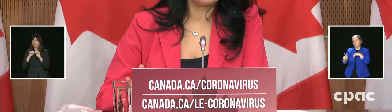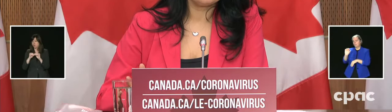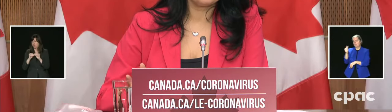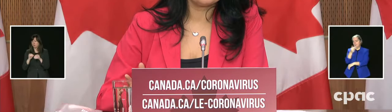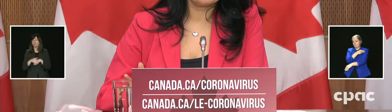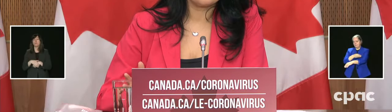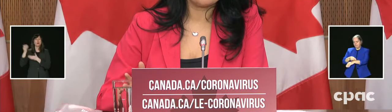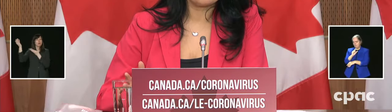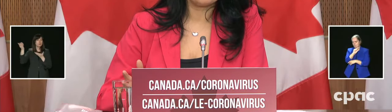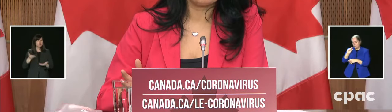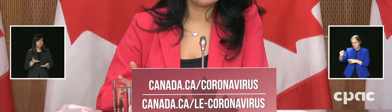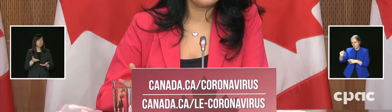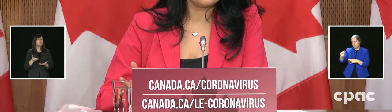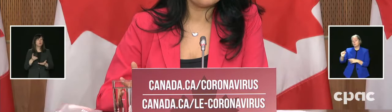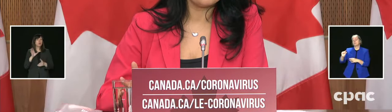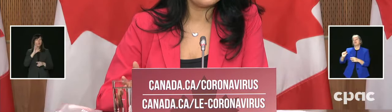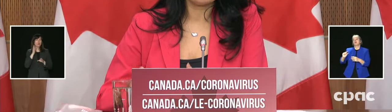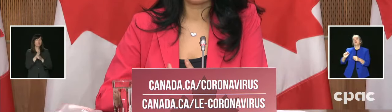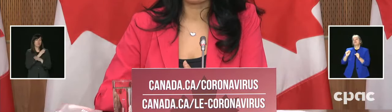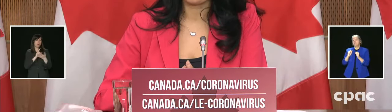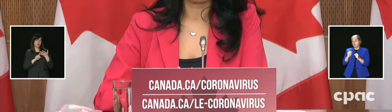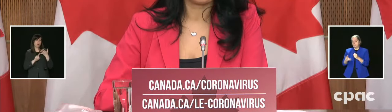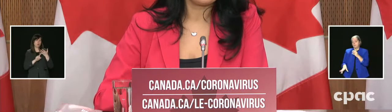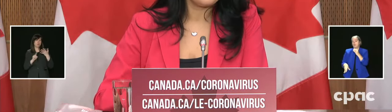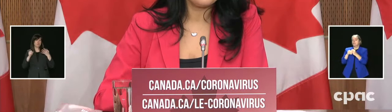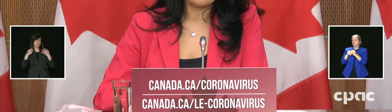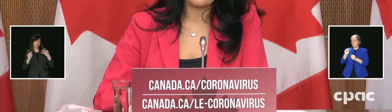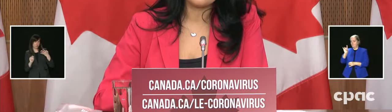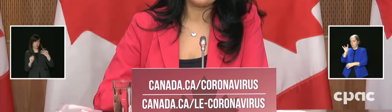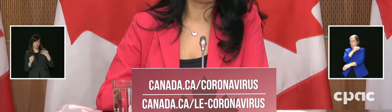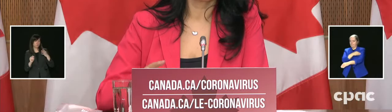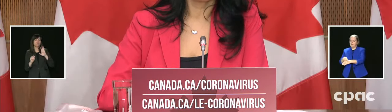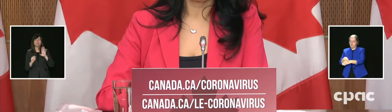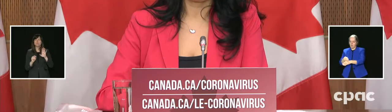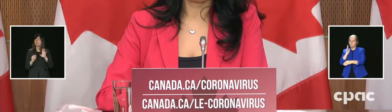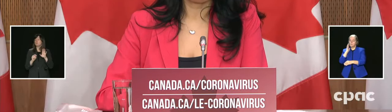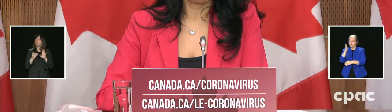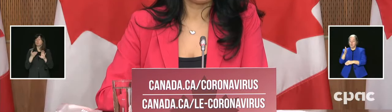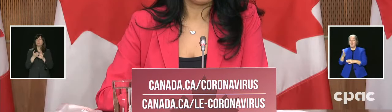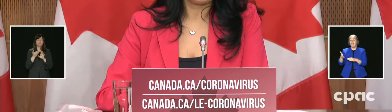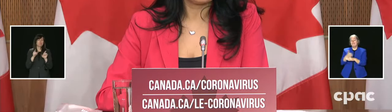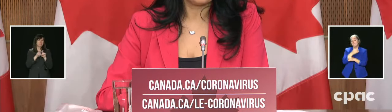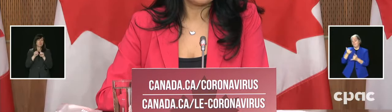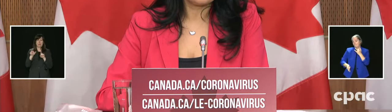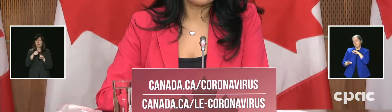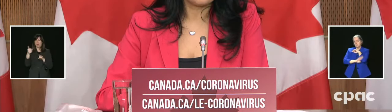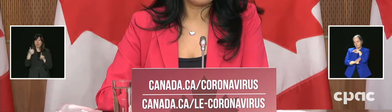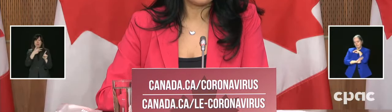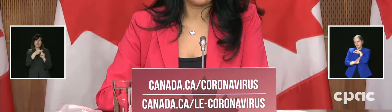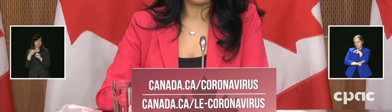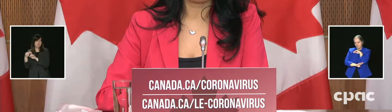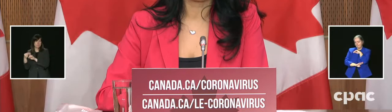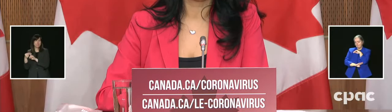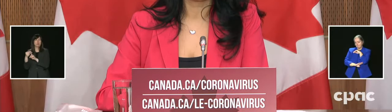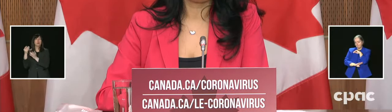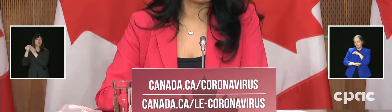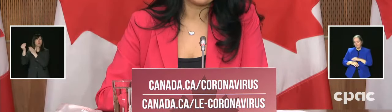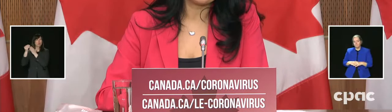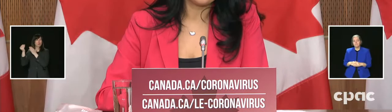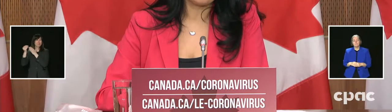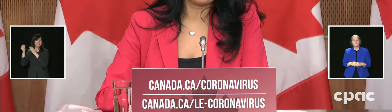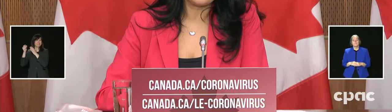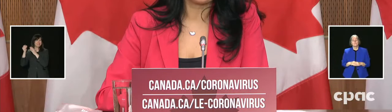were to be committed to arrive before the end of September. As with any vaccine, our colleagues in procurement are